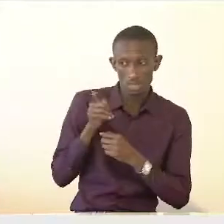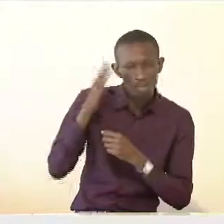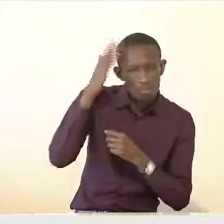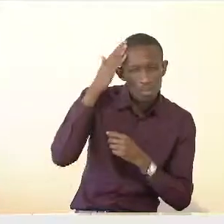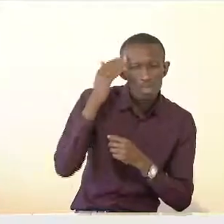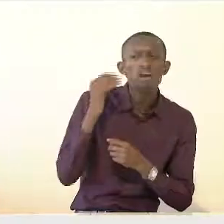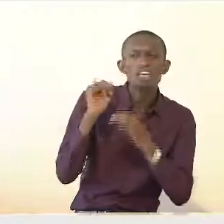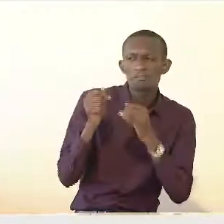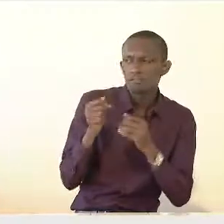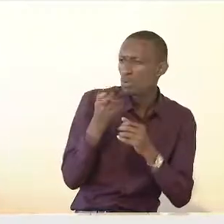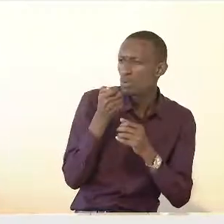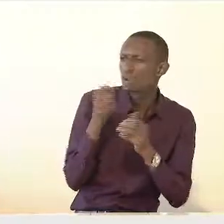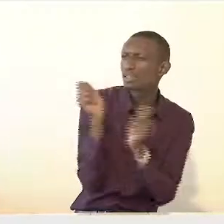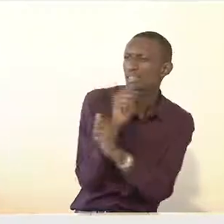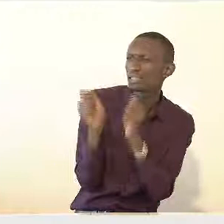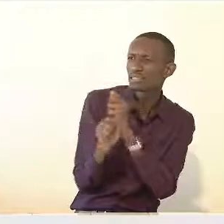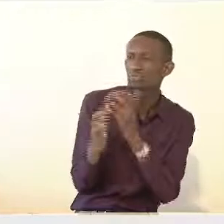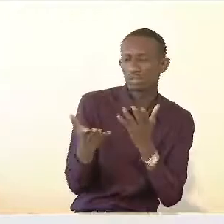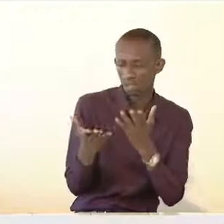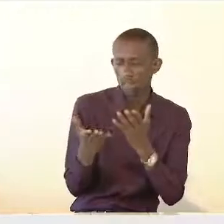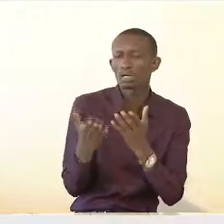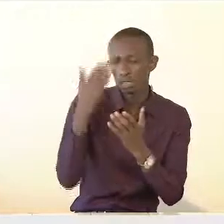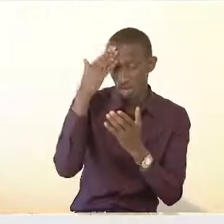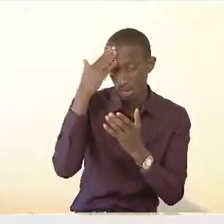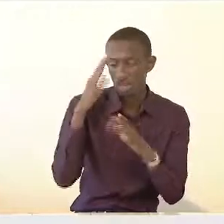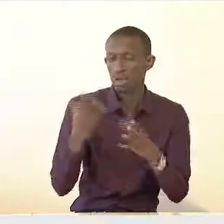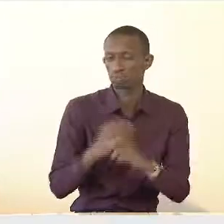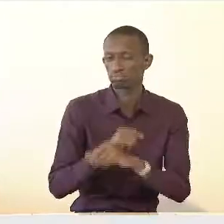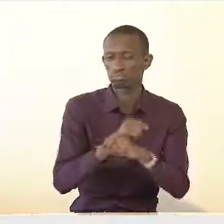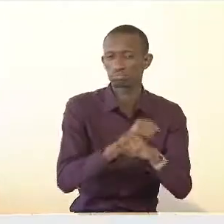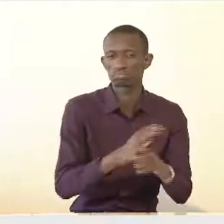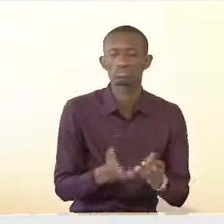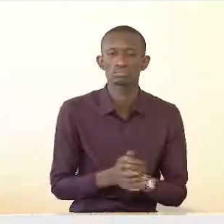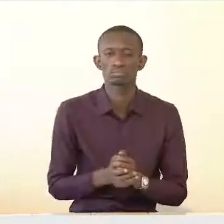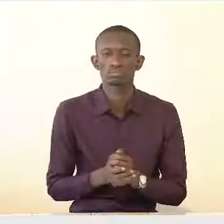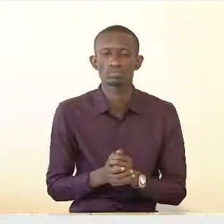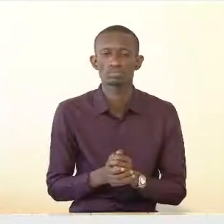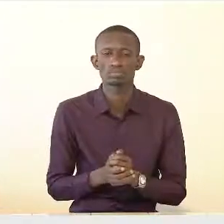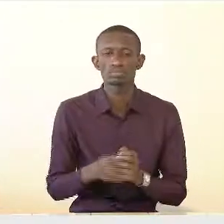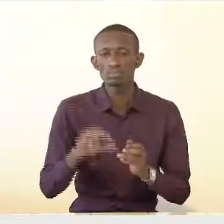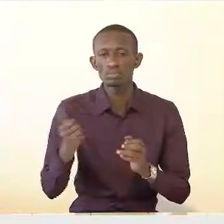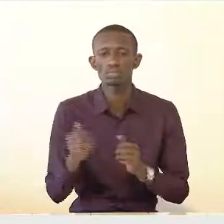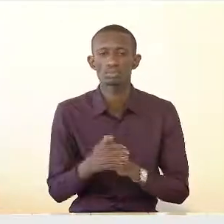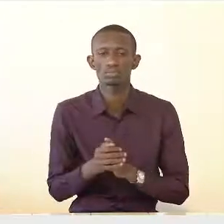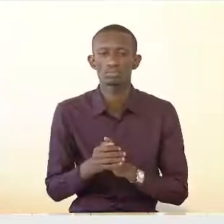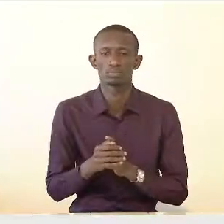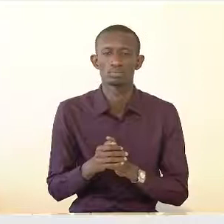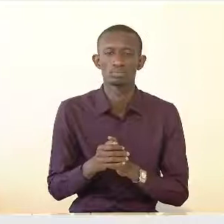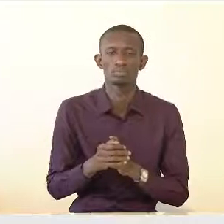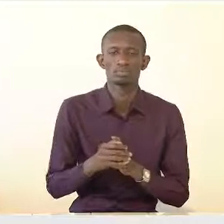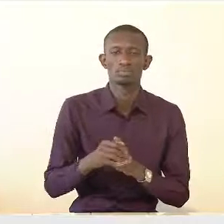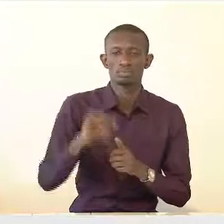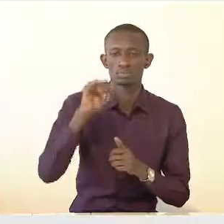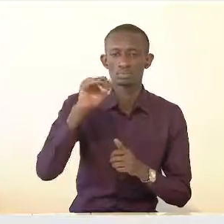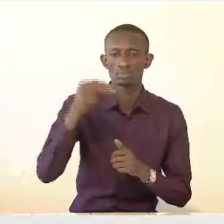any change in temperature. A hypothalamus sends the impulses. If I talk about impulses, what are impulses? Impulses,